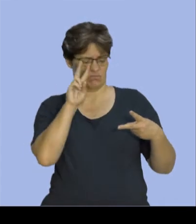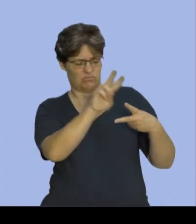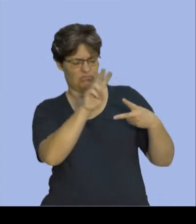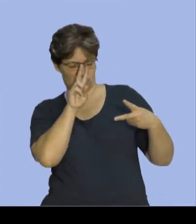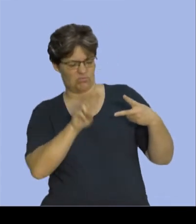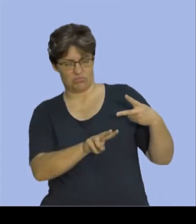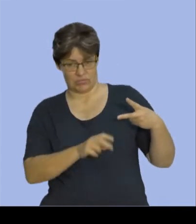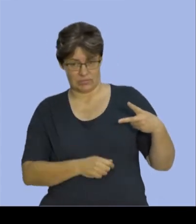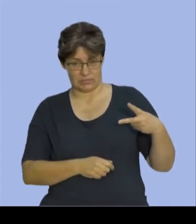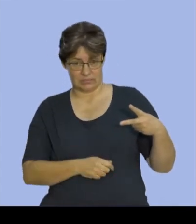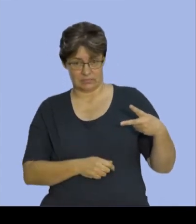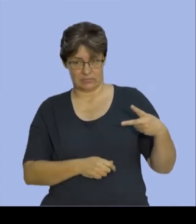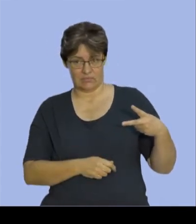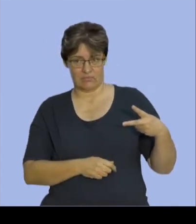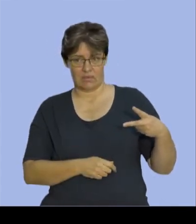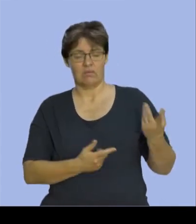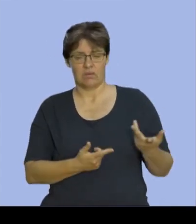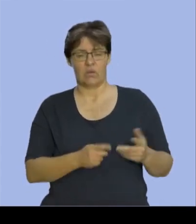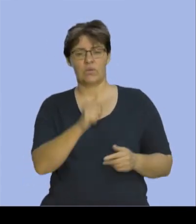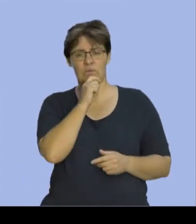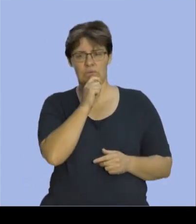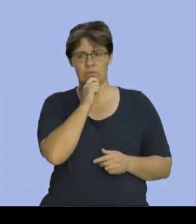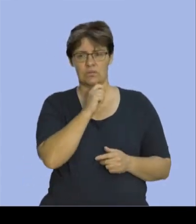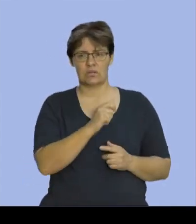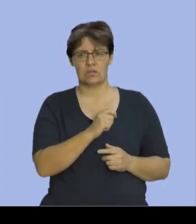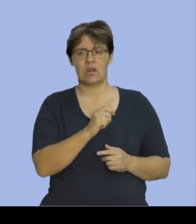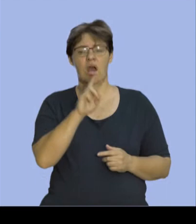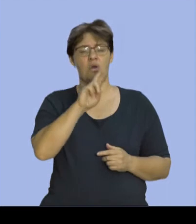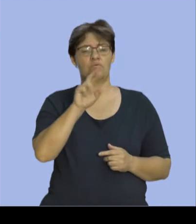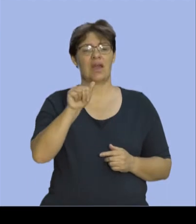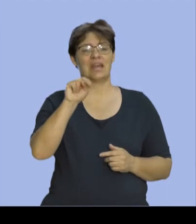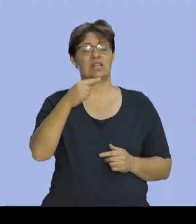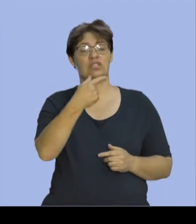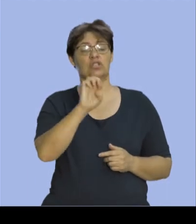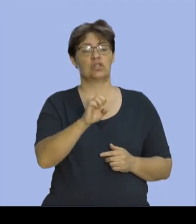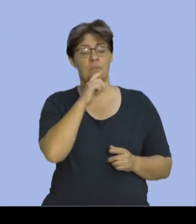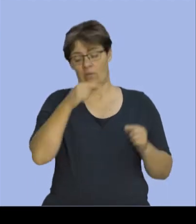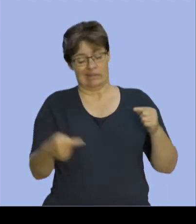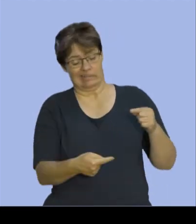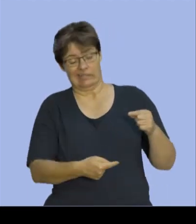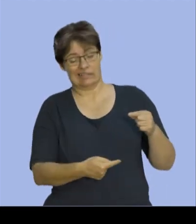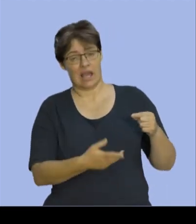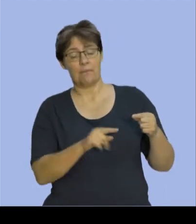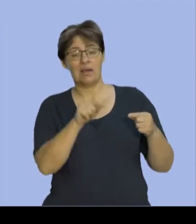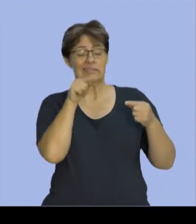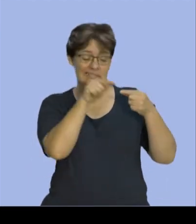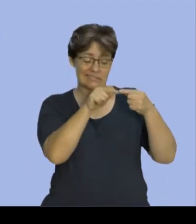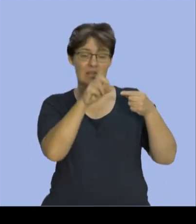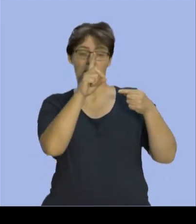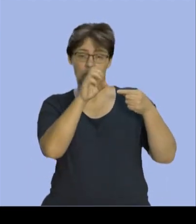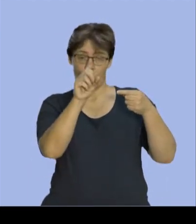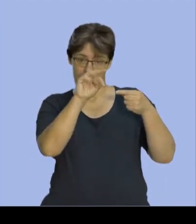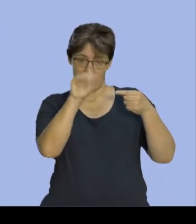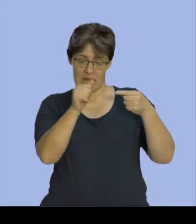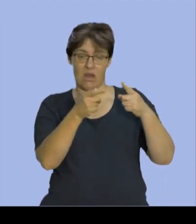is okay, I'm going to use the word range, right? But the range, I'm not talking about this range. I'm talking about